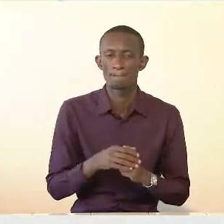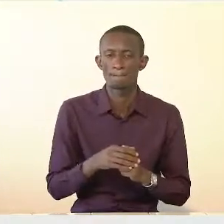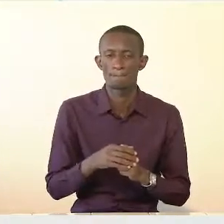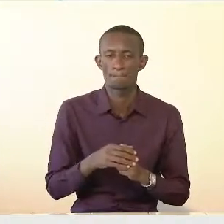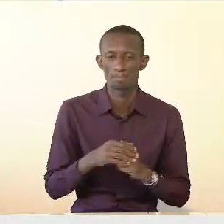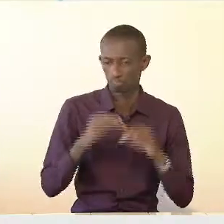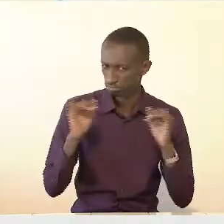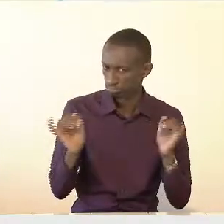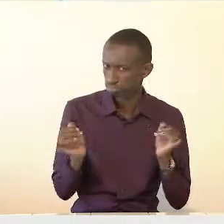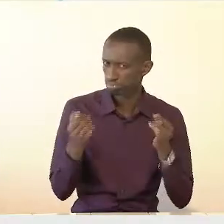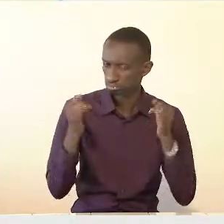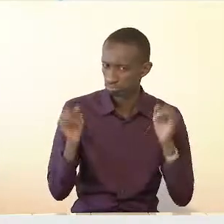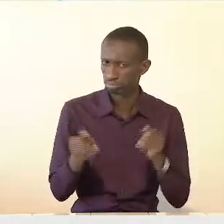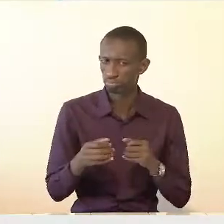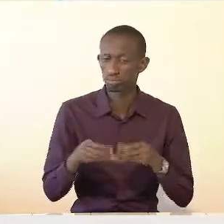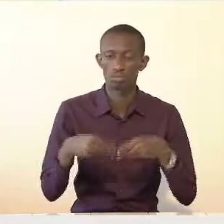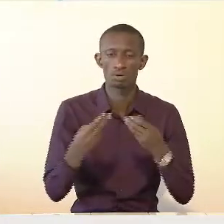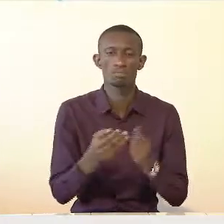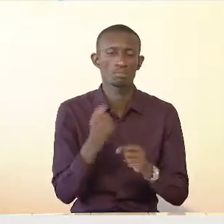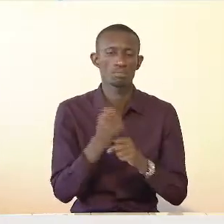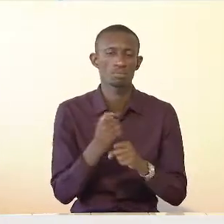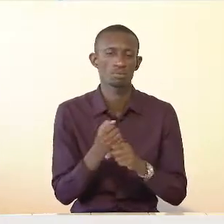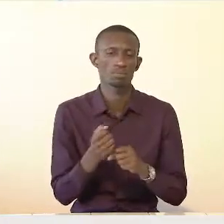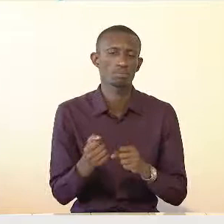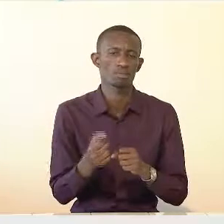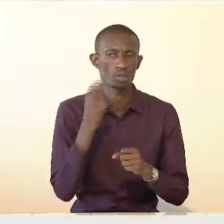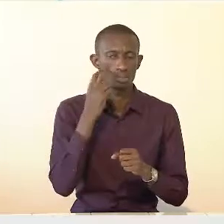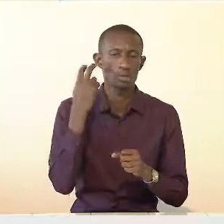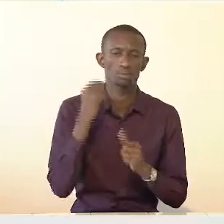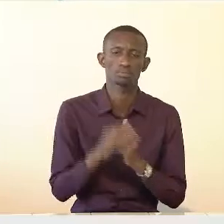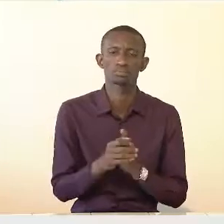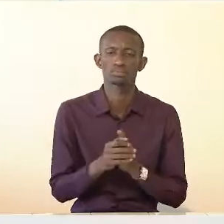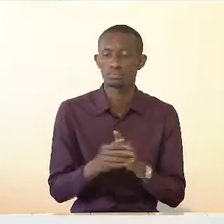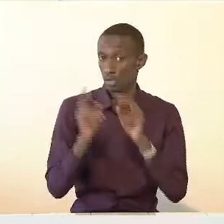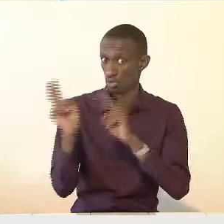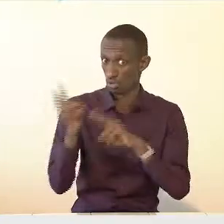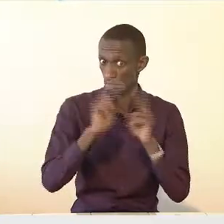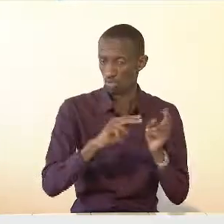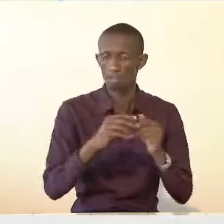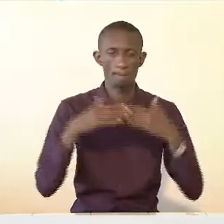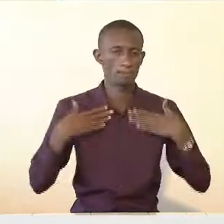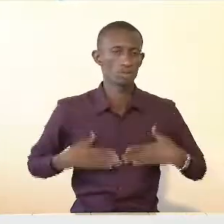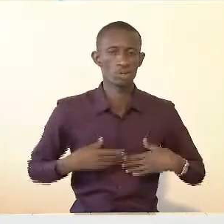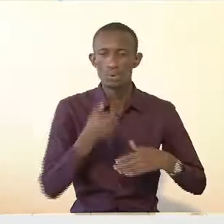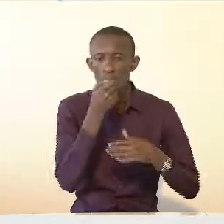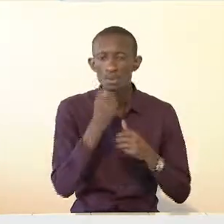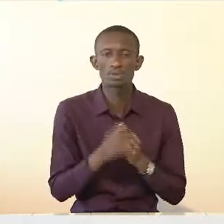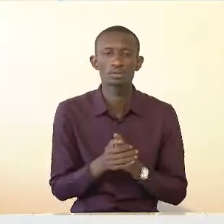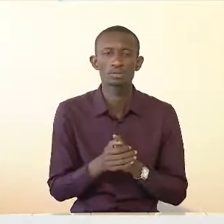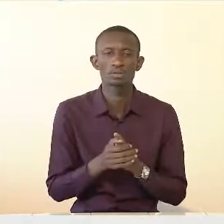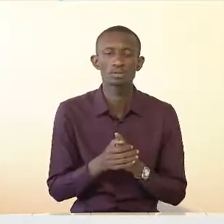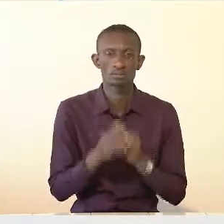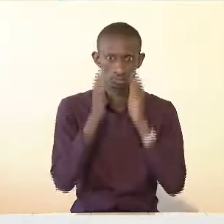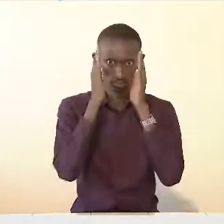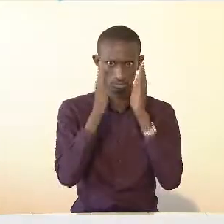to let you revise that thing again. I said normal body temperature, I talked about normal body temperature is at 7